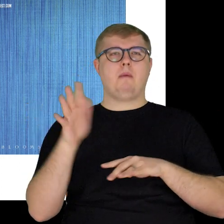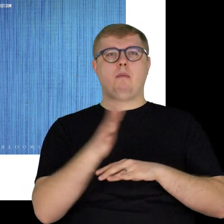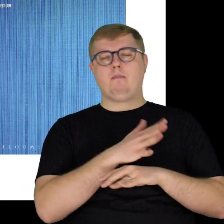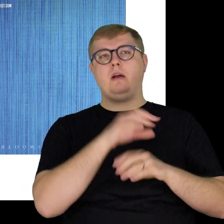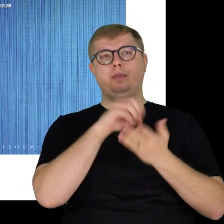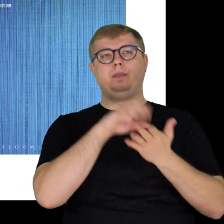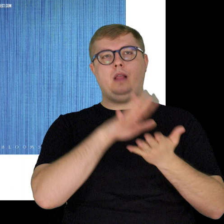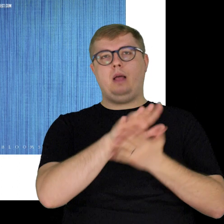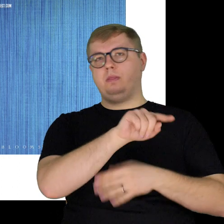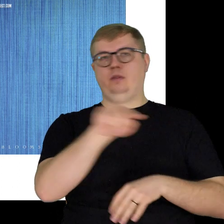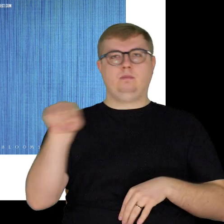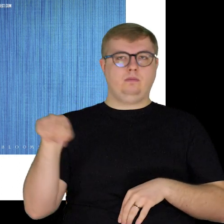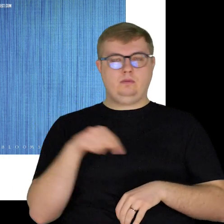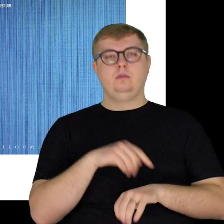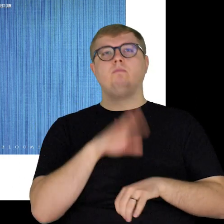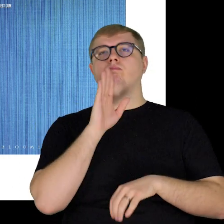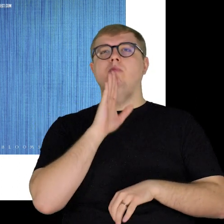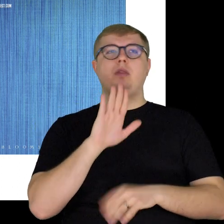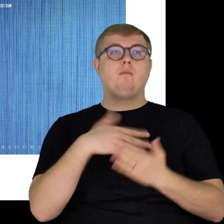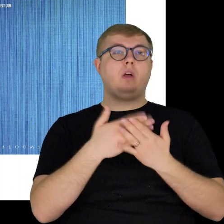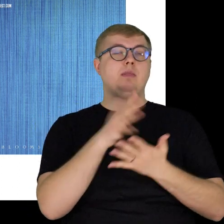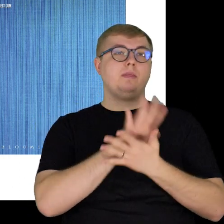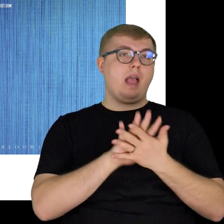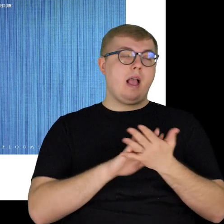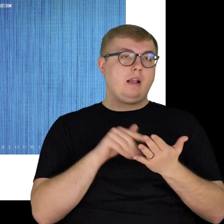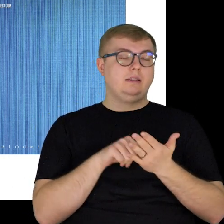be like textual data, like interviews